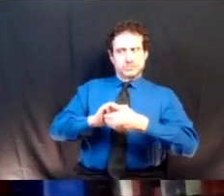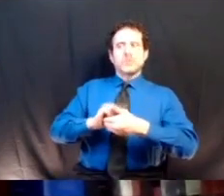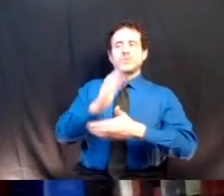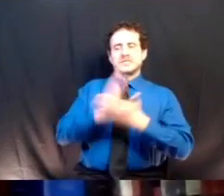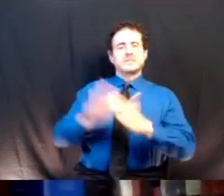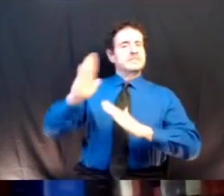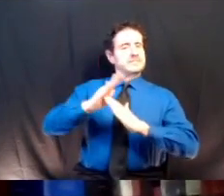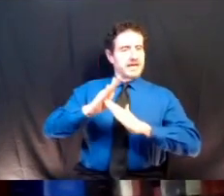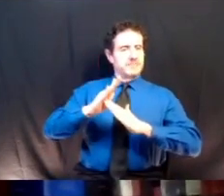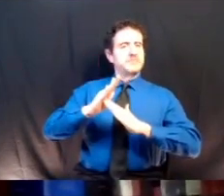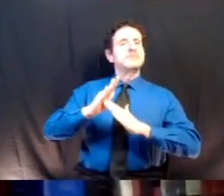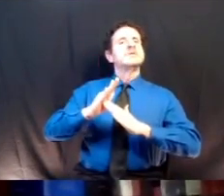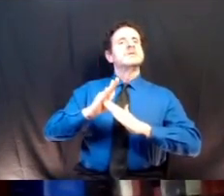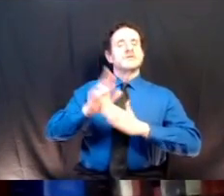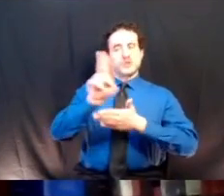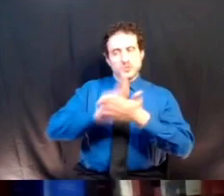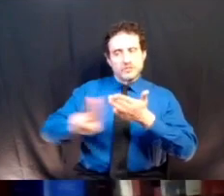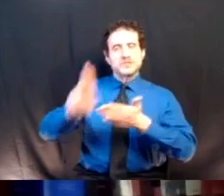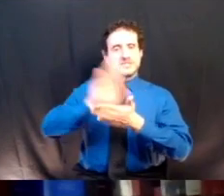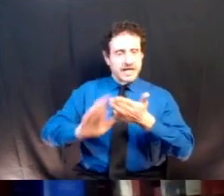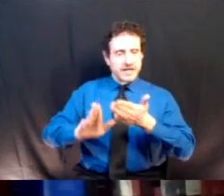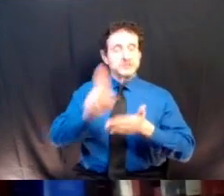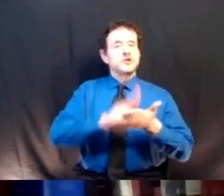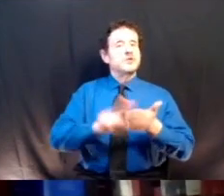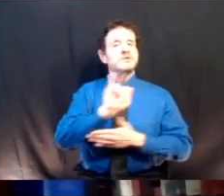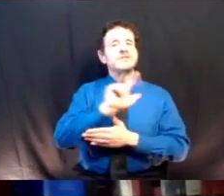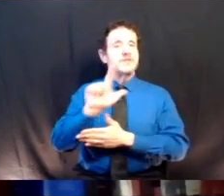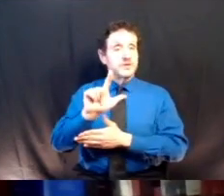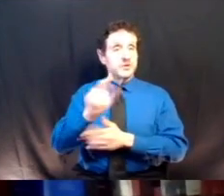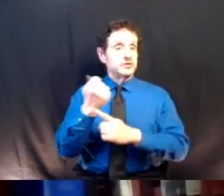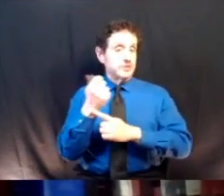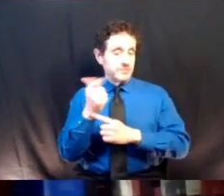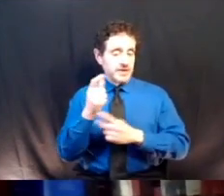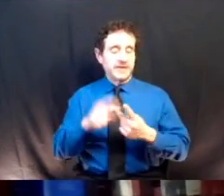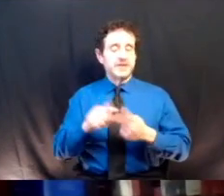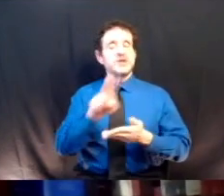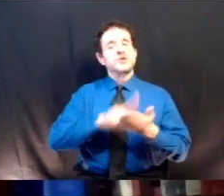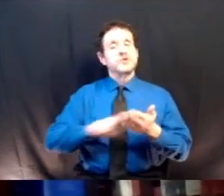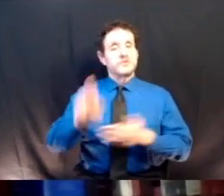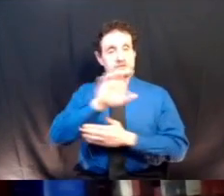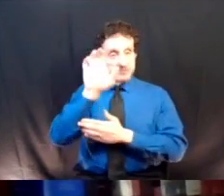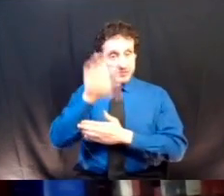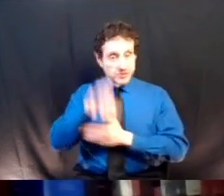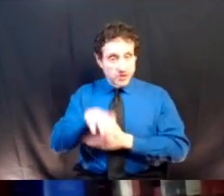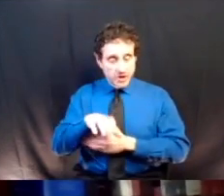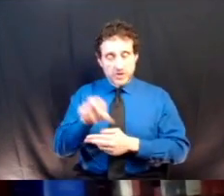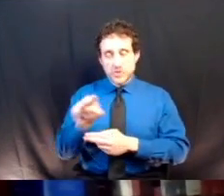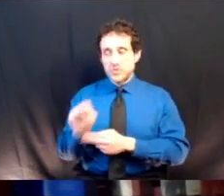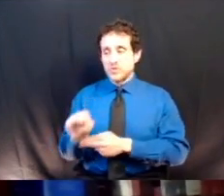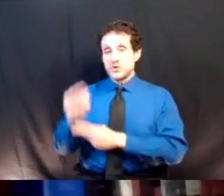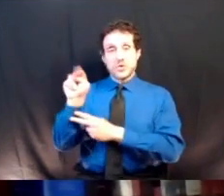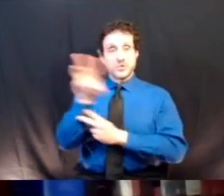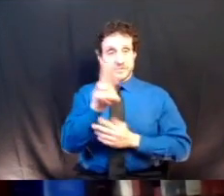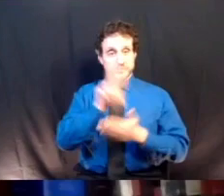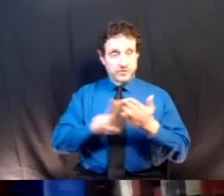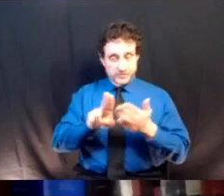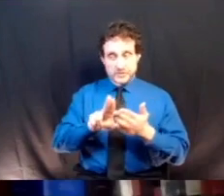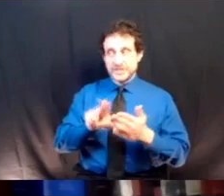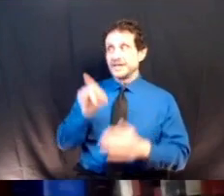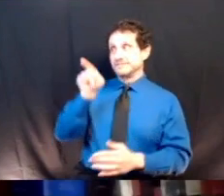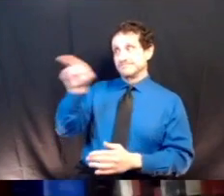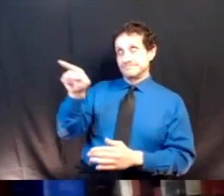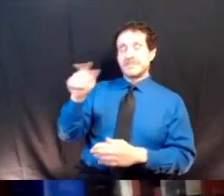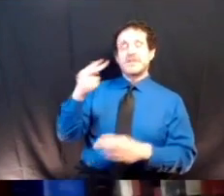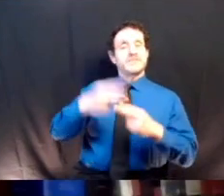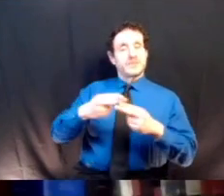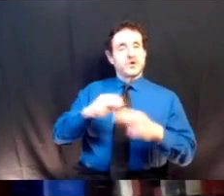Illinois Urbana-Champaign, the University of Chicago, and Northwestern University, these Coursera offerings will work